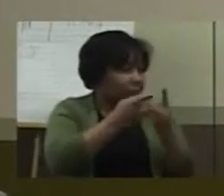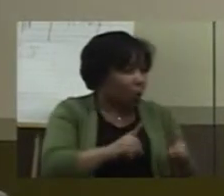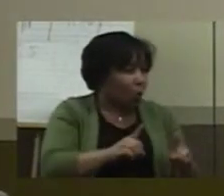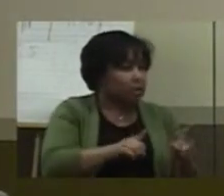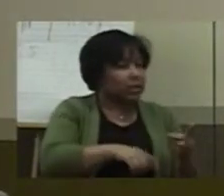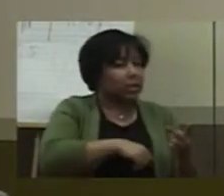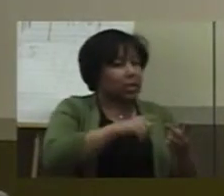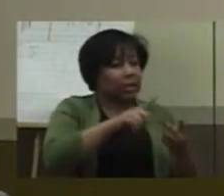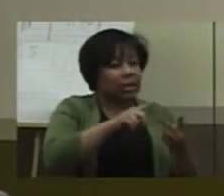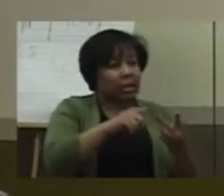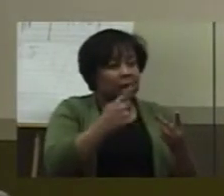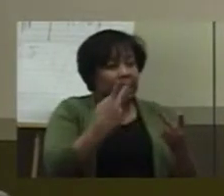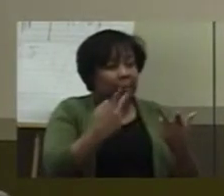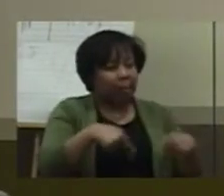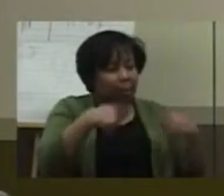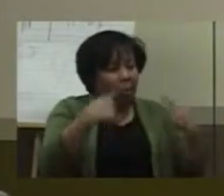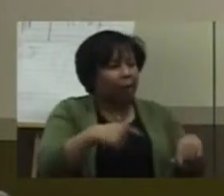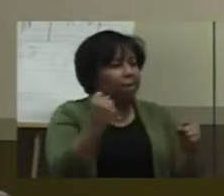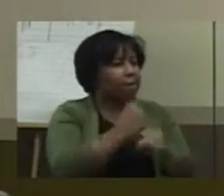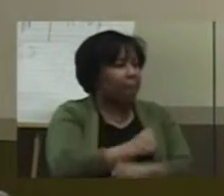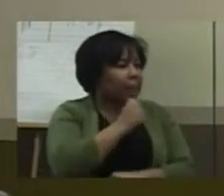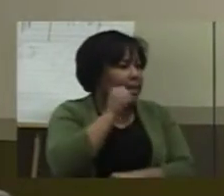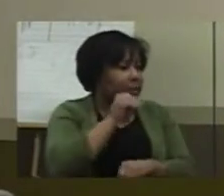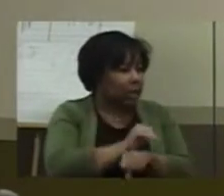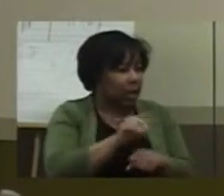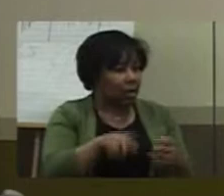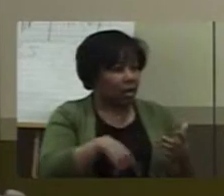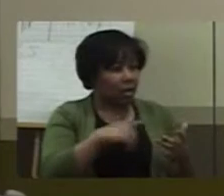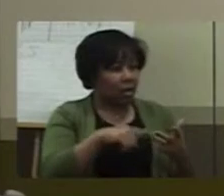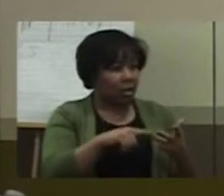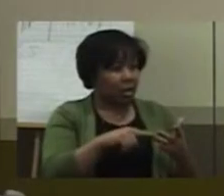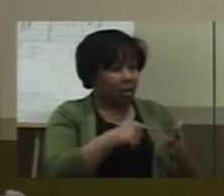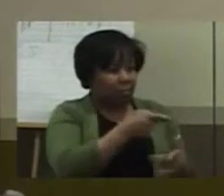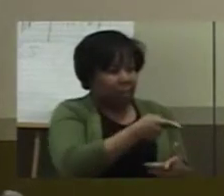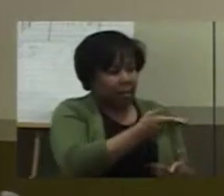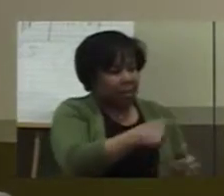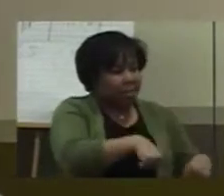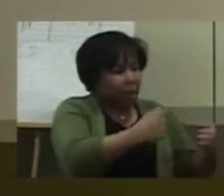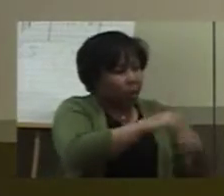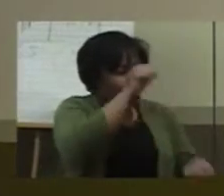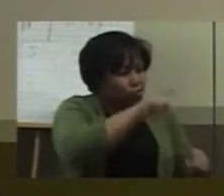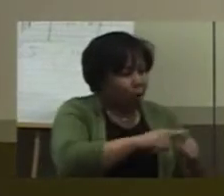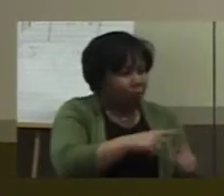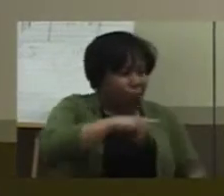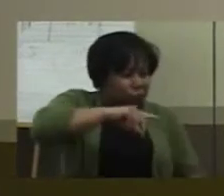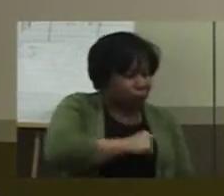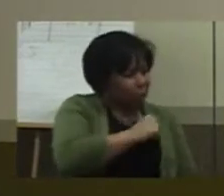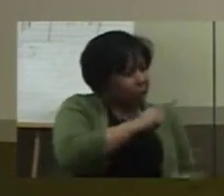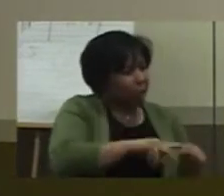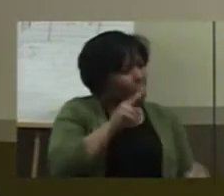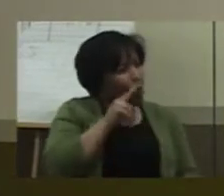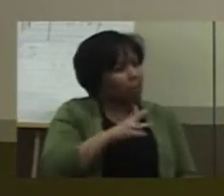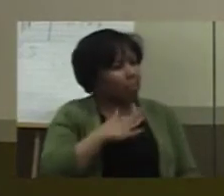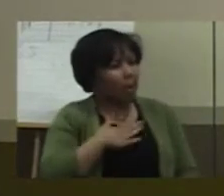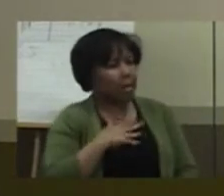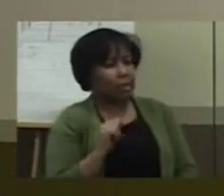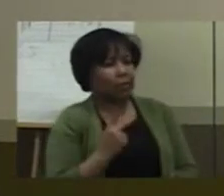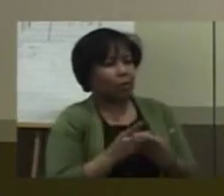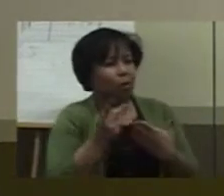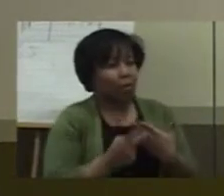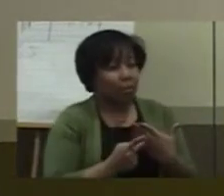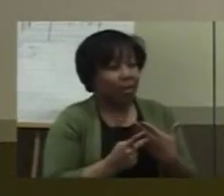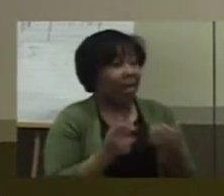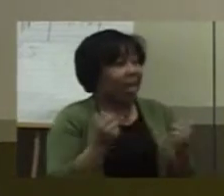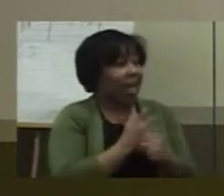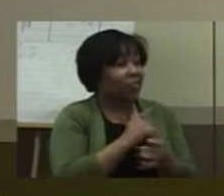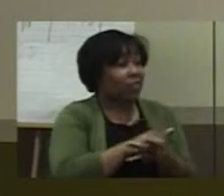divorce? Was there a fight last night? Did I fight with my brother and I didn't get to watch my TV show? All the things we